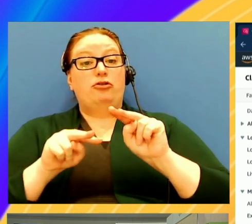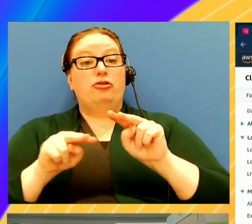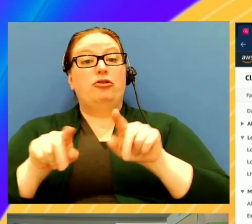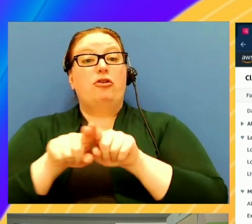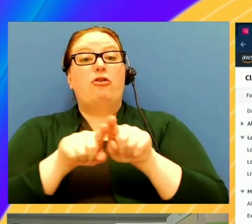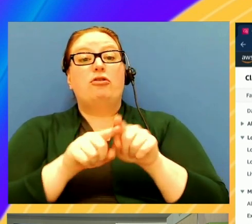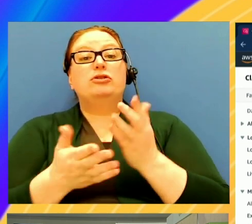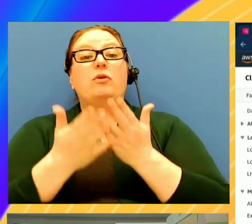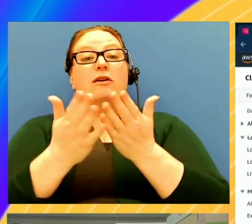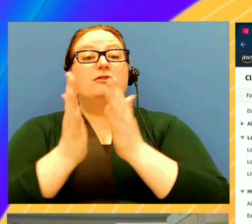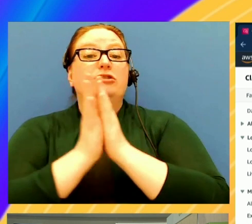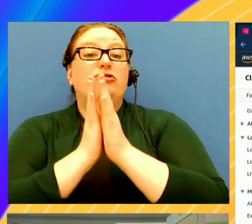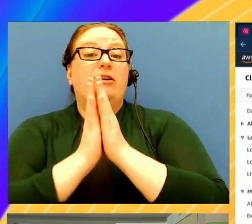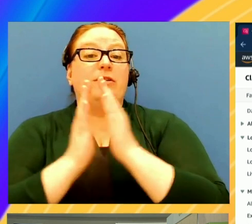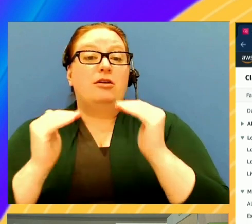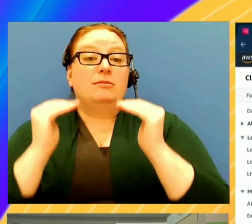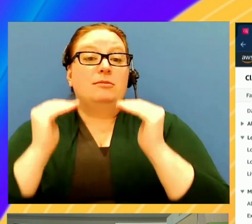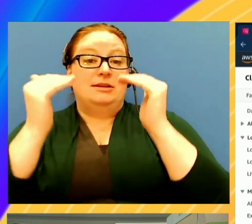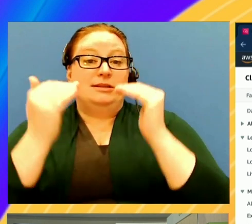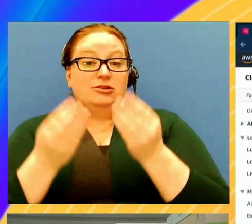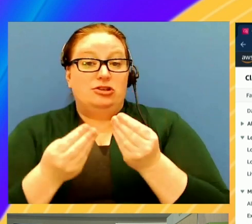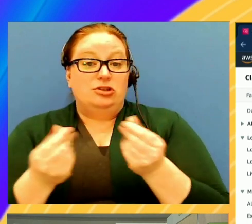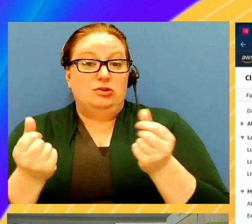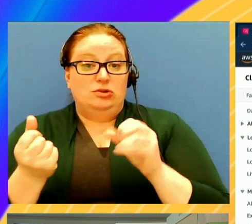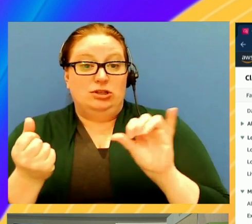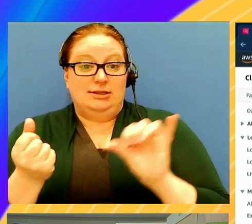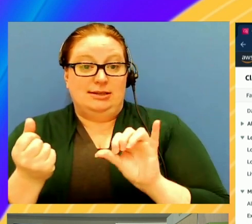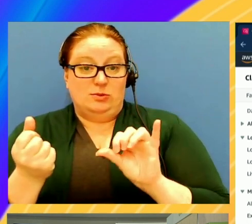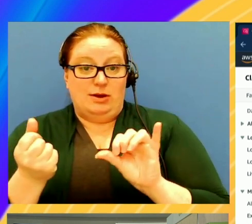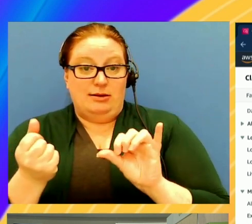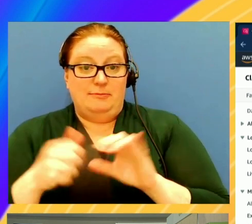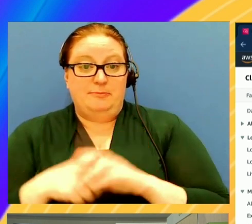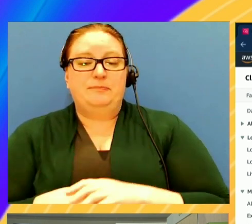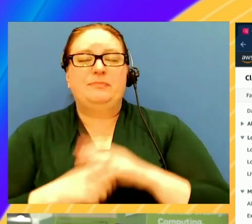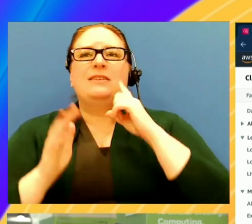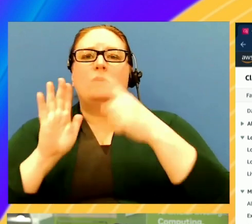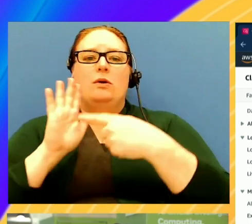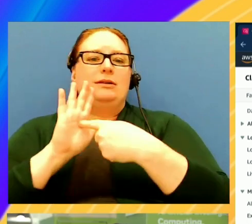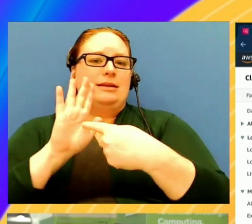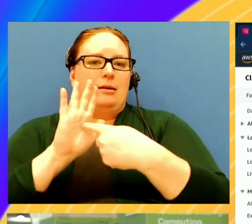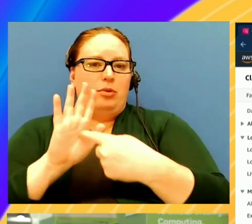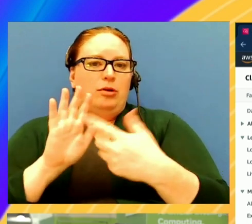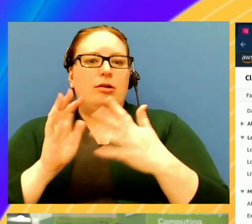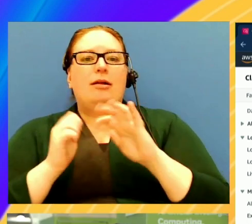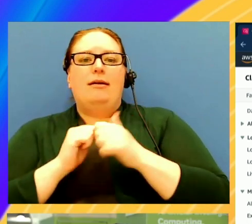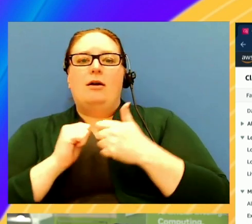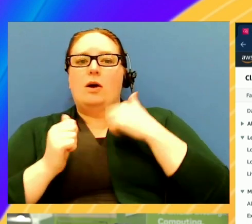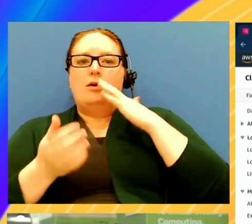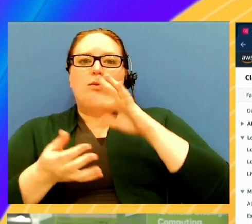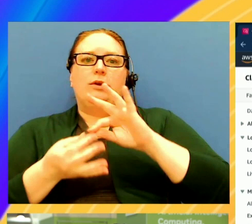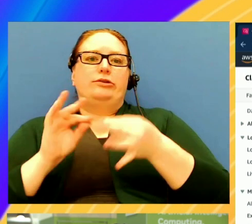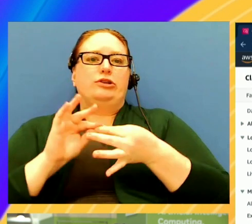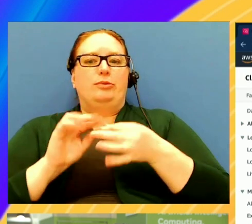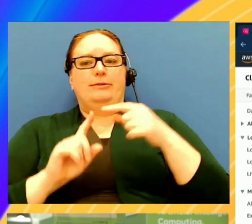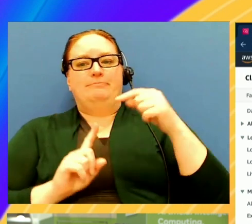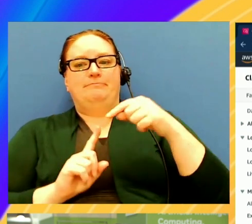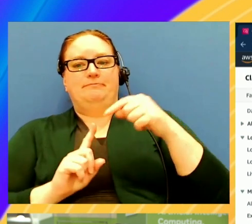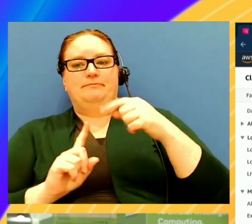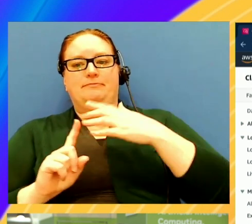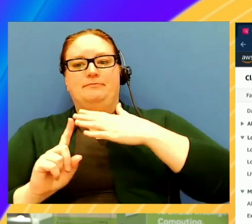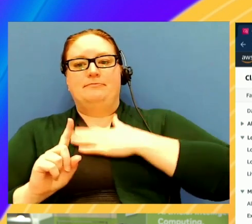traffic optimization suggestions as well. So, for example, like how I would interpret is